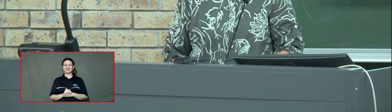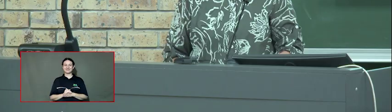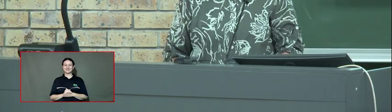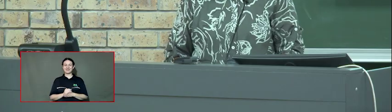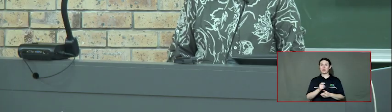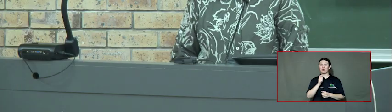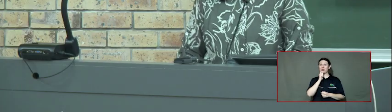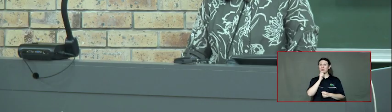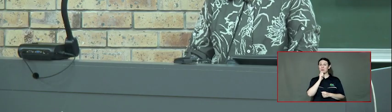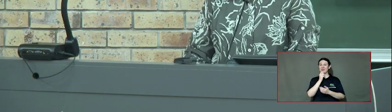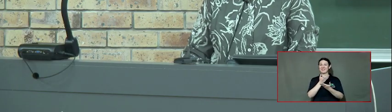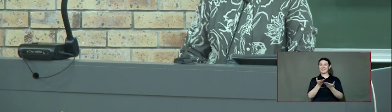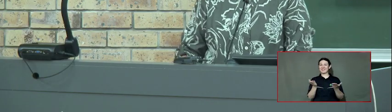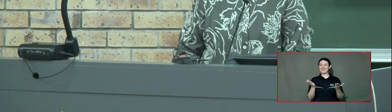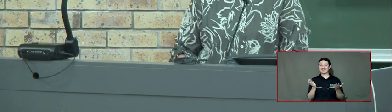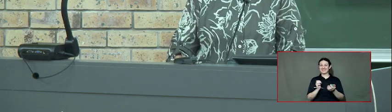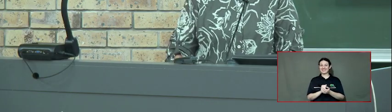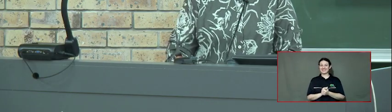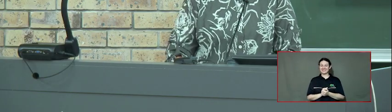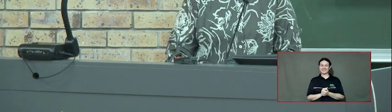Good morning, boys and girls.